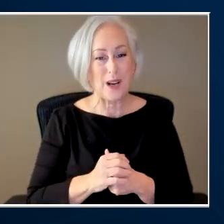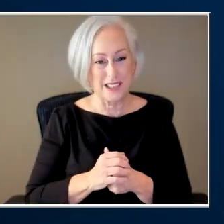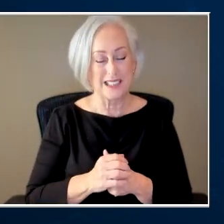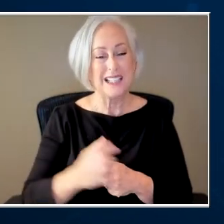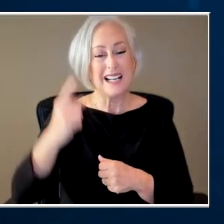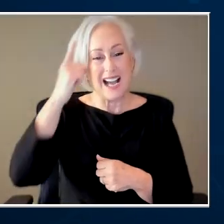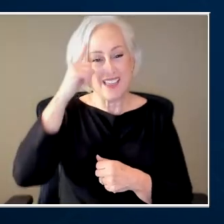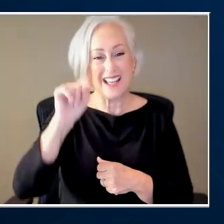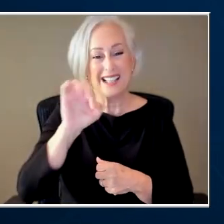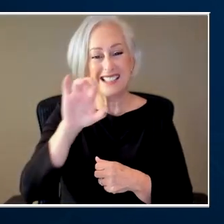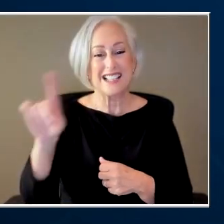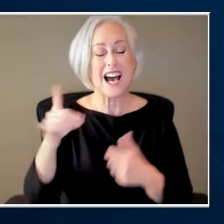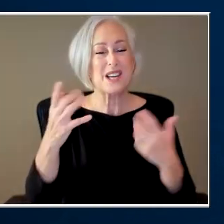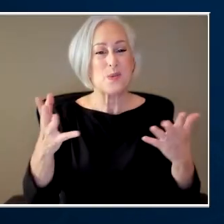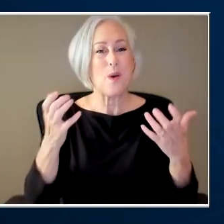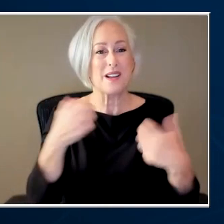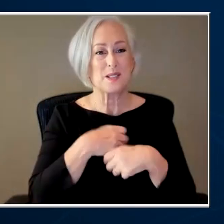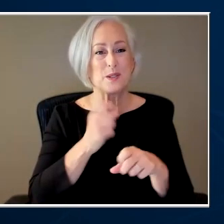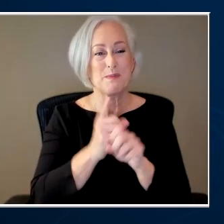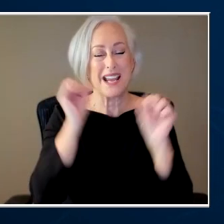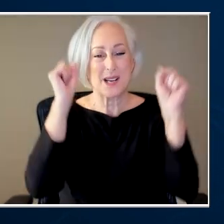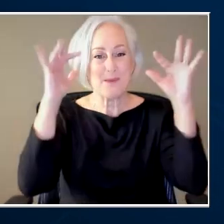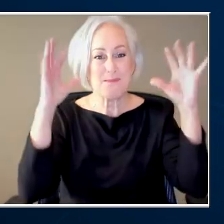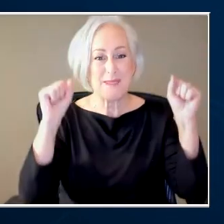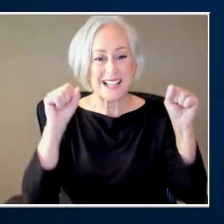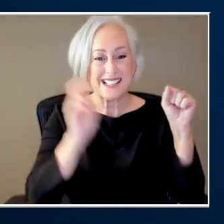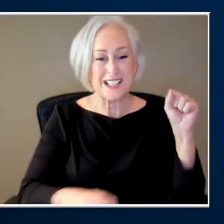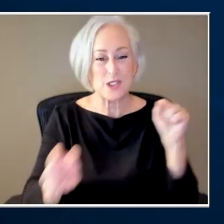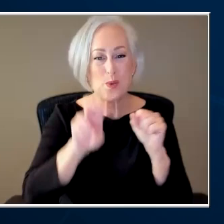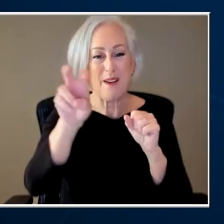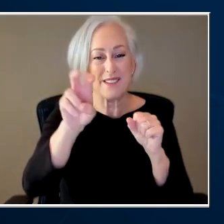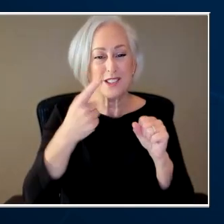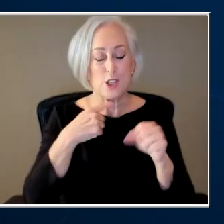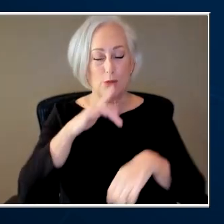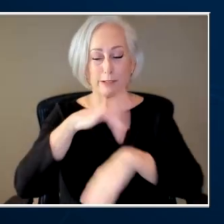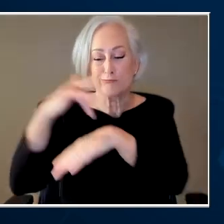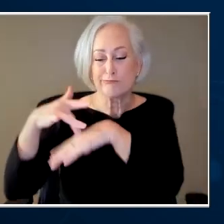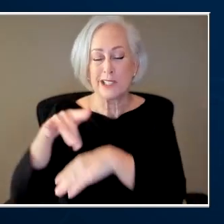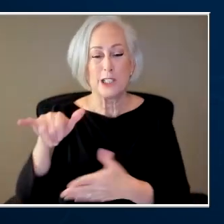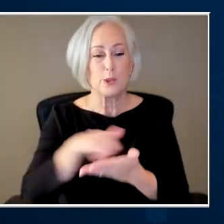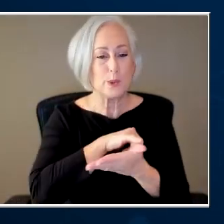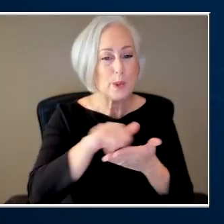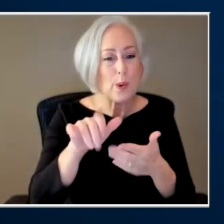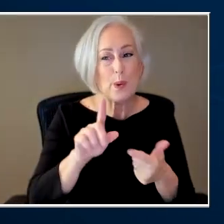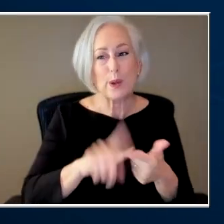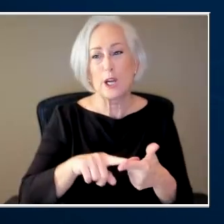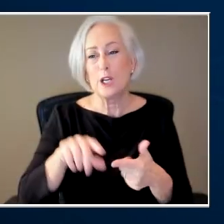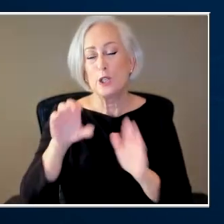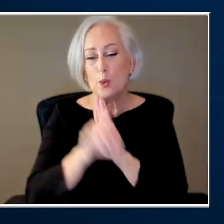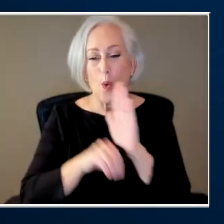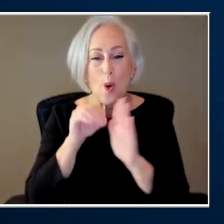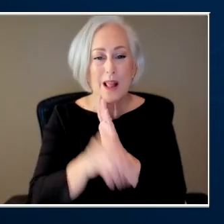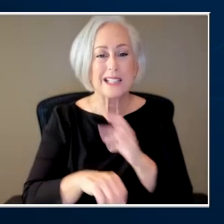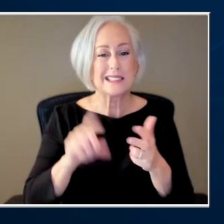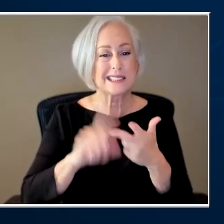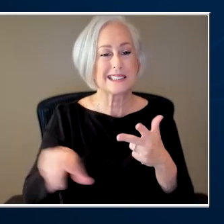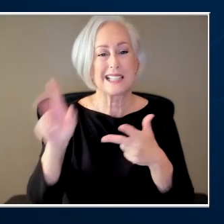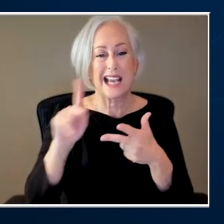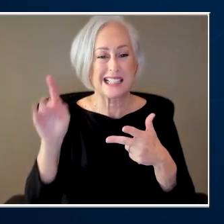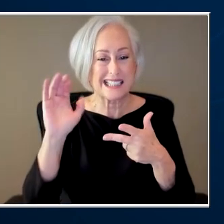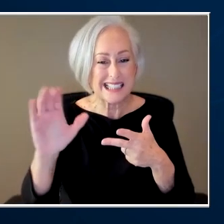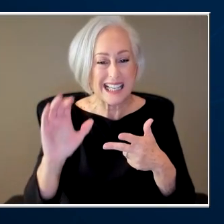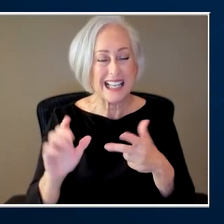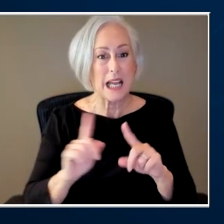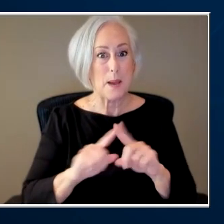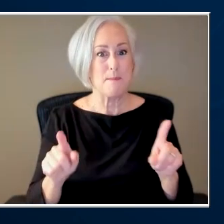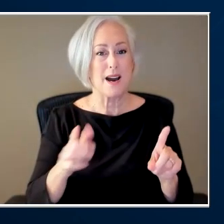Todd wanted to make it an amazing trip. So we visited New York and New Orleans and, of course, Kansas City. But I